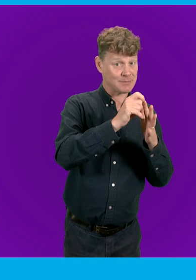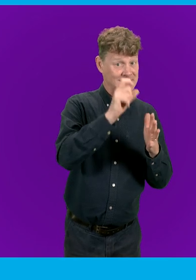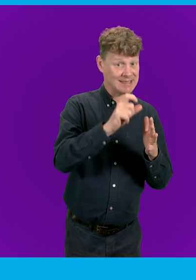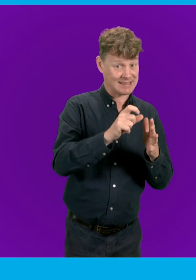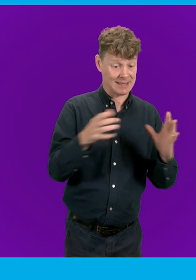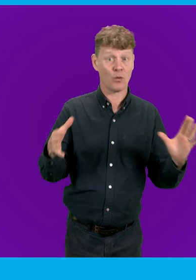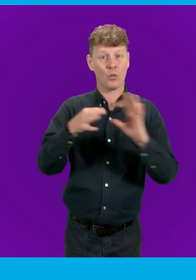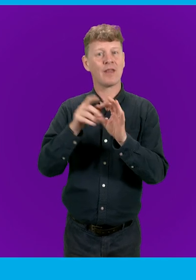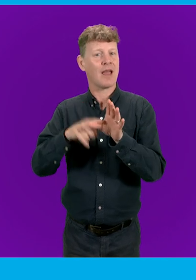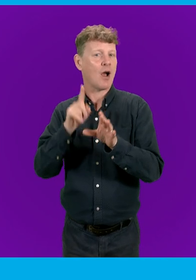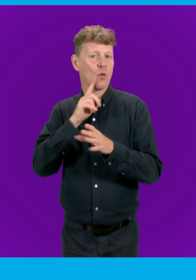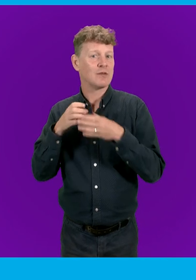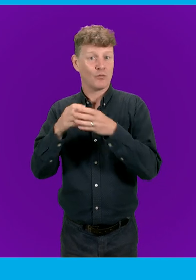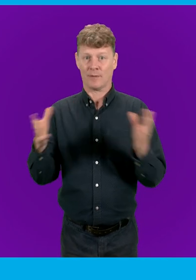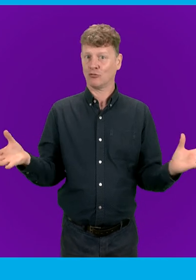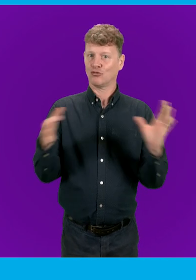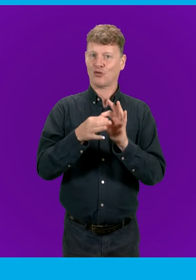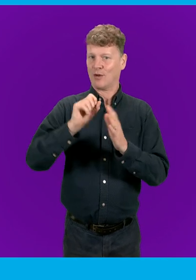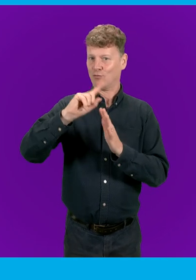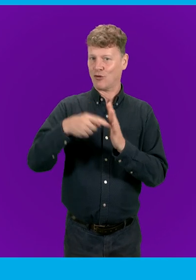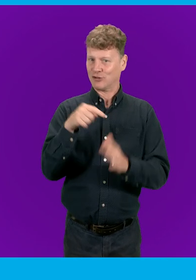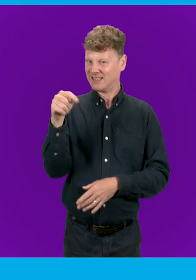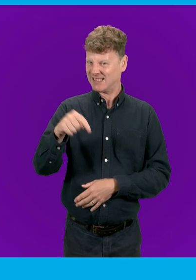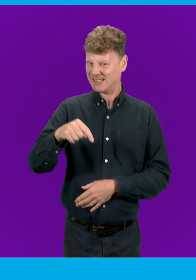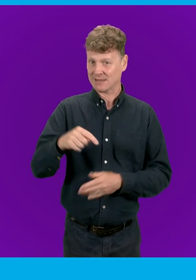and the Young Women's Movement since